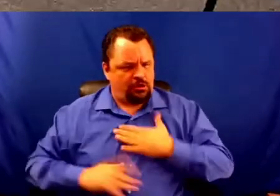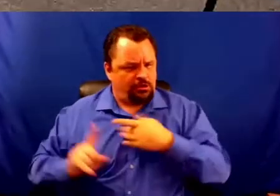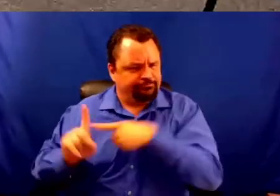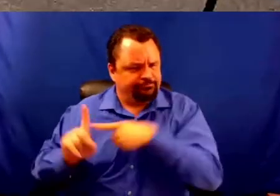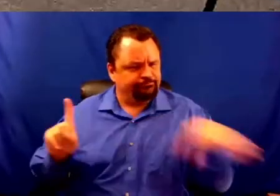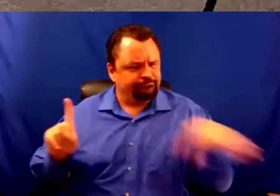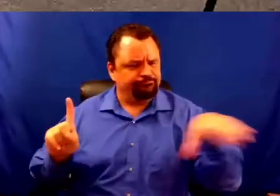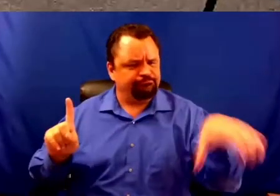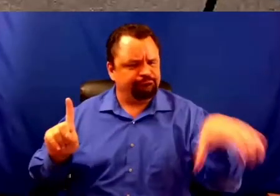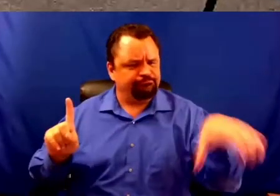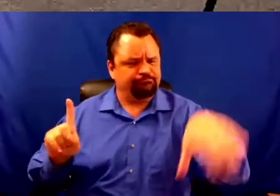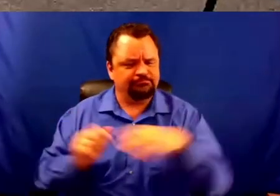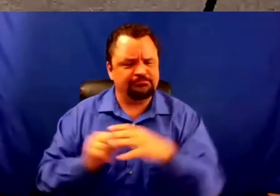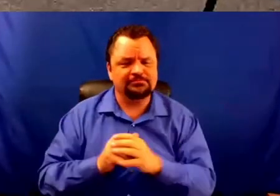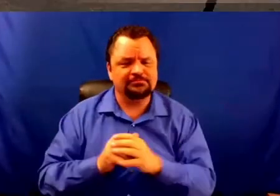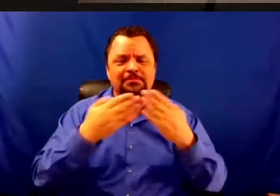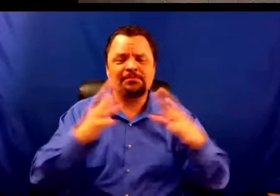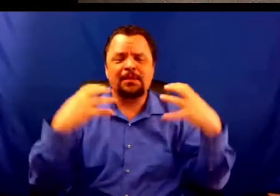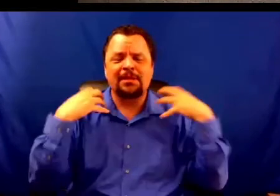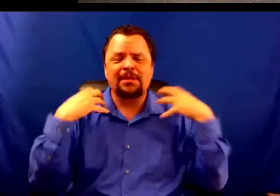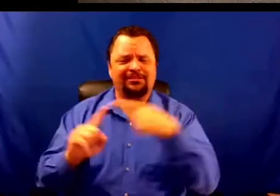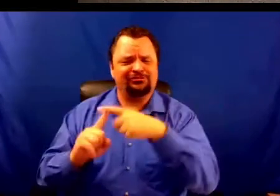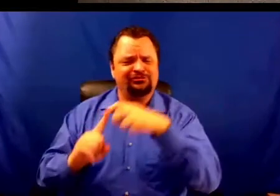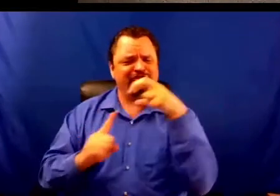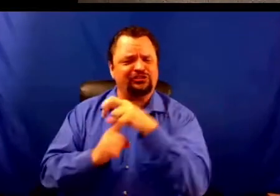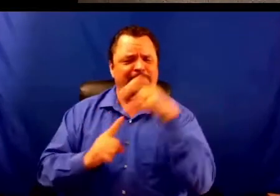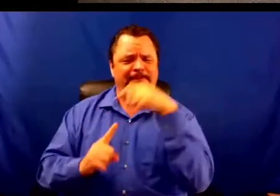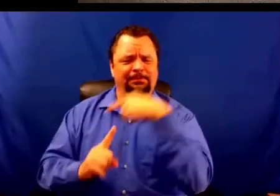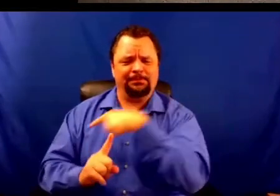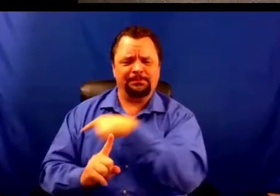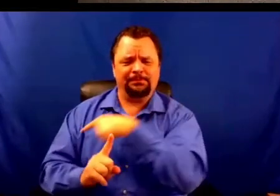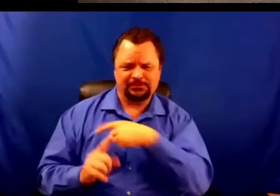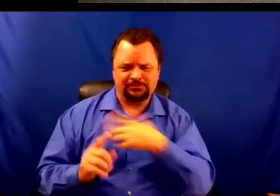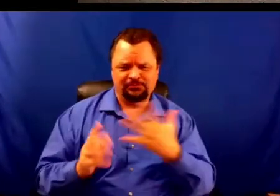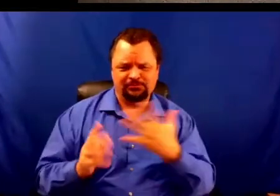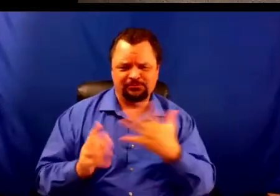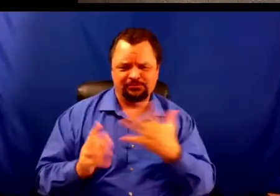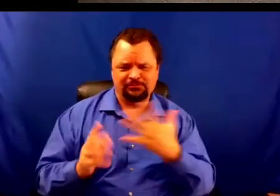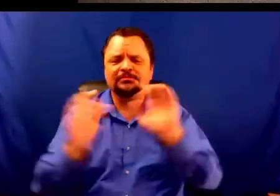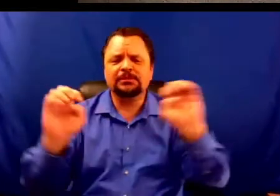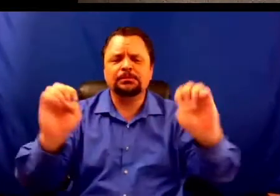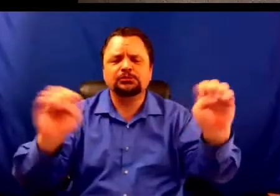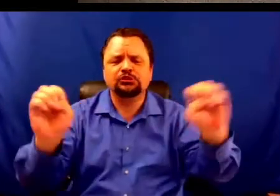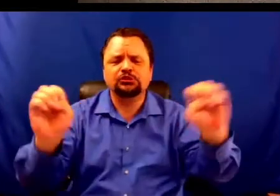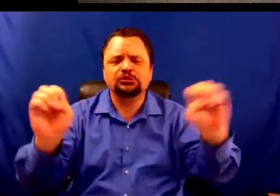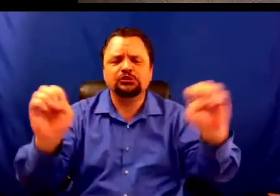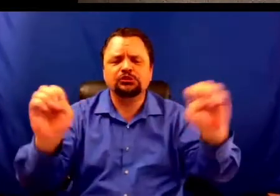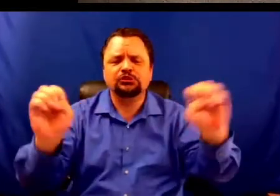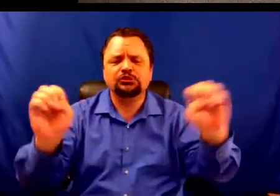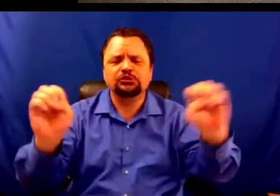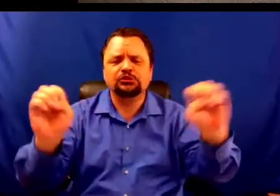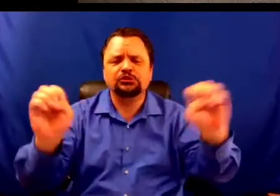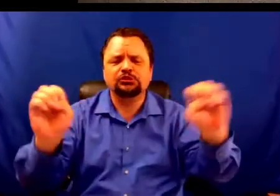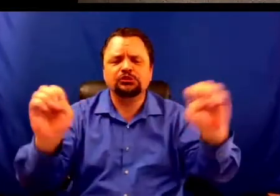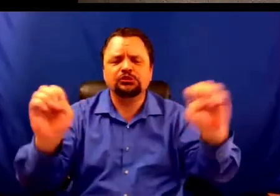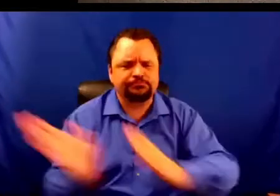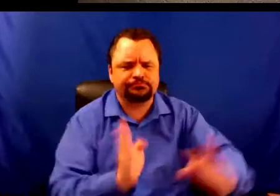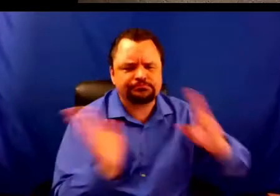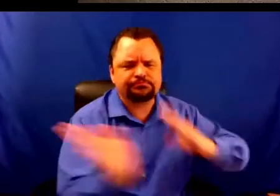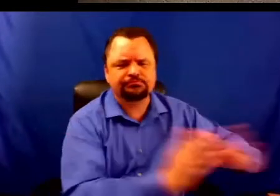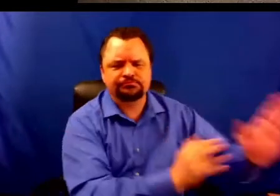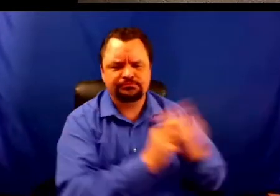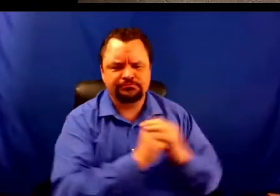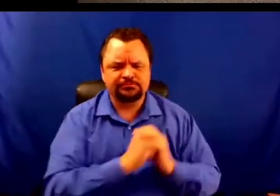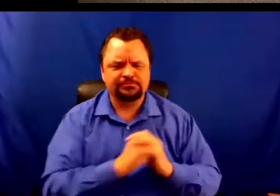true public health champion. I know that you reached out to our emergency preparedness and response manager, Lisa Powell, to really get